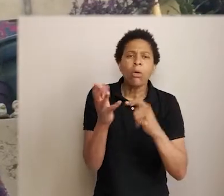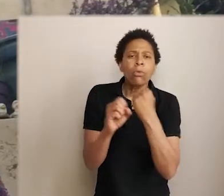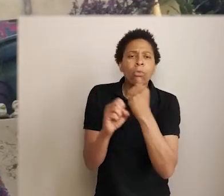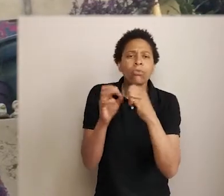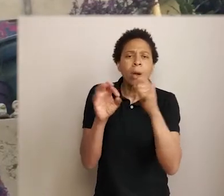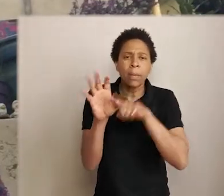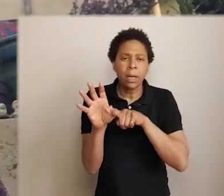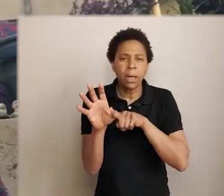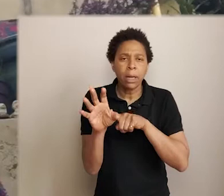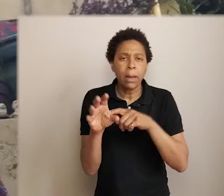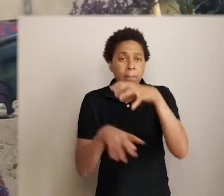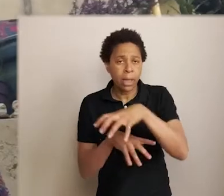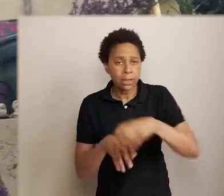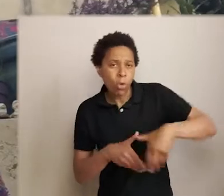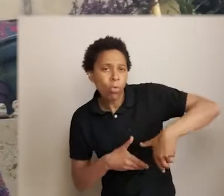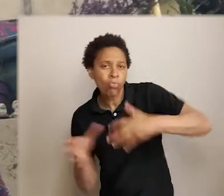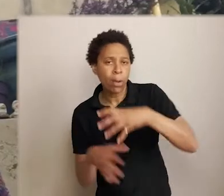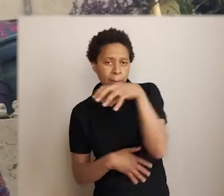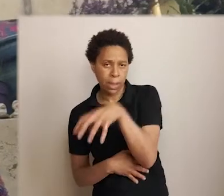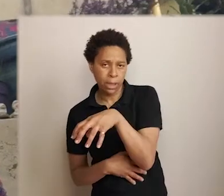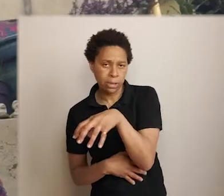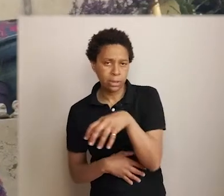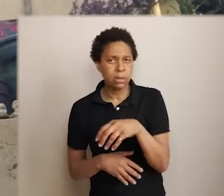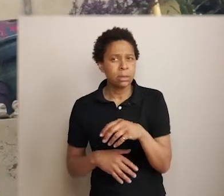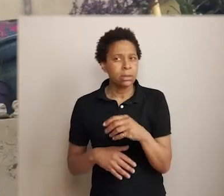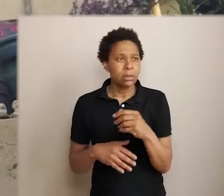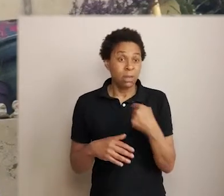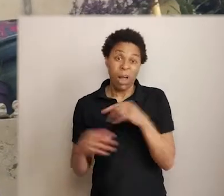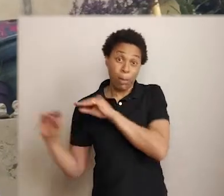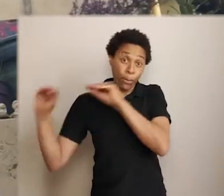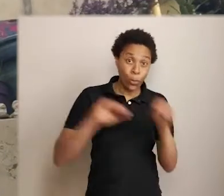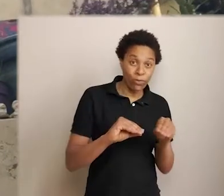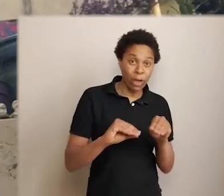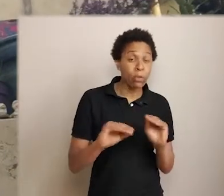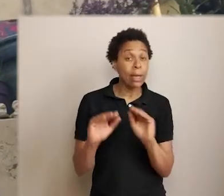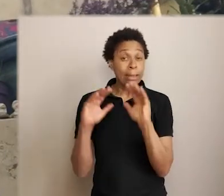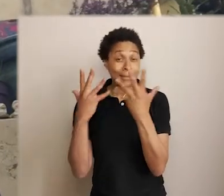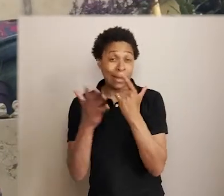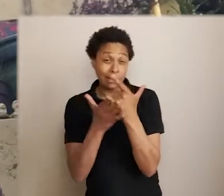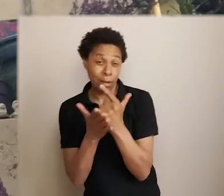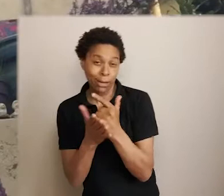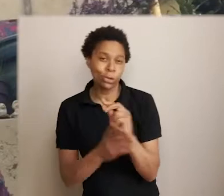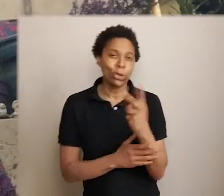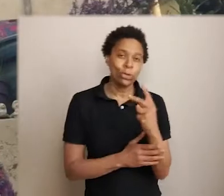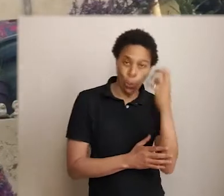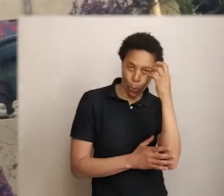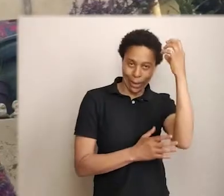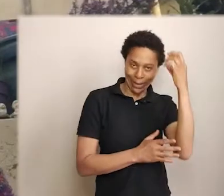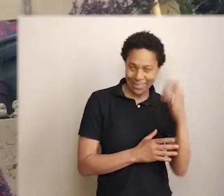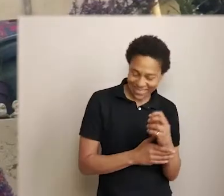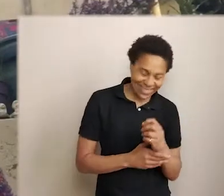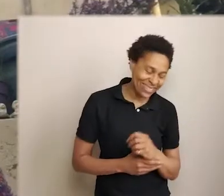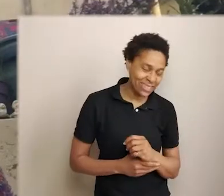masse. So I came to Brighton with 10 dykes and 2 queens. And then we all moved into this